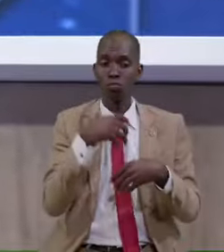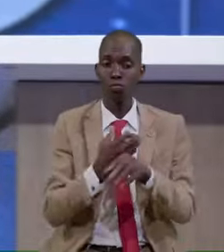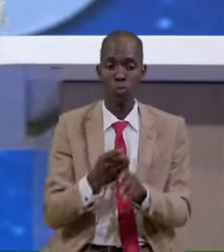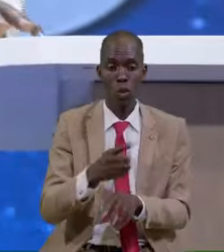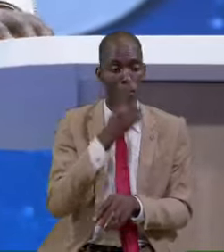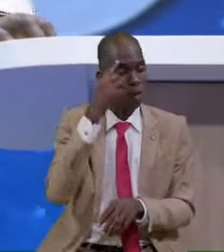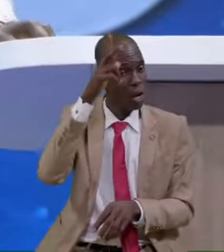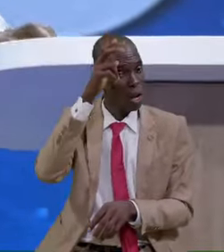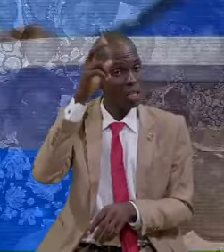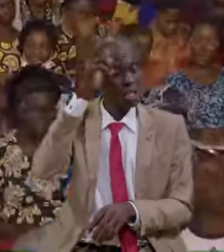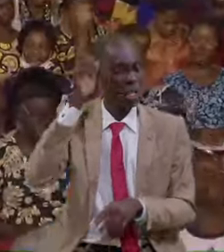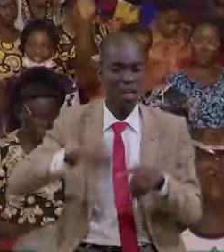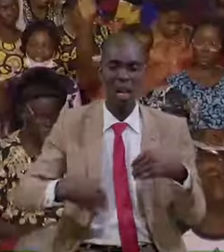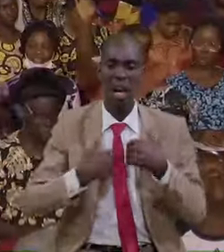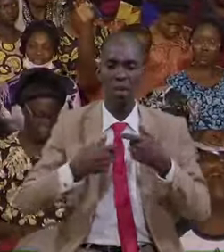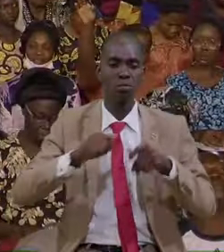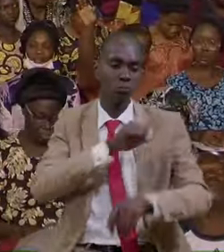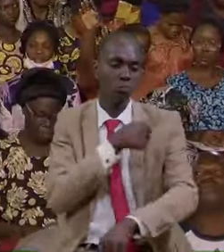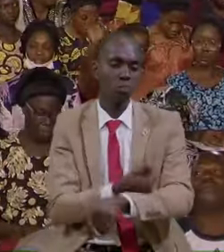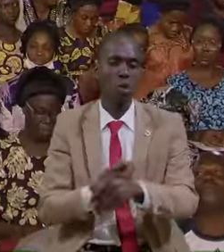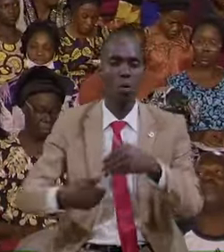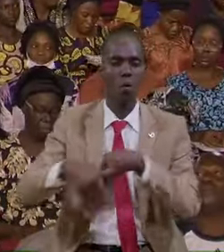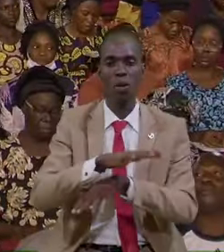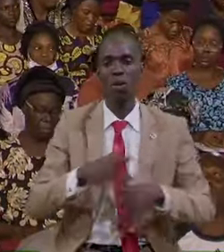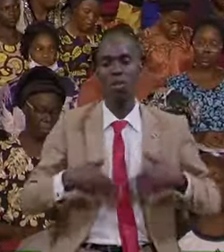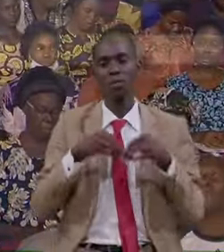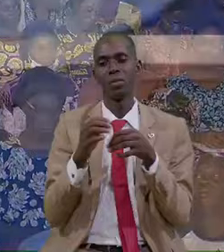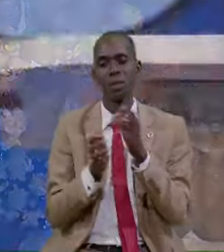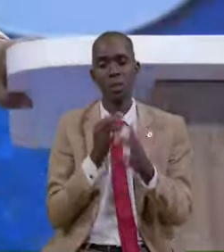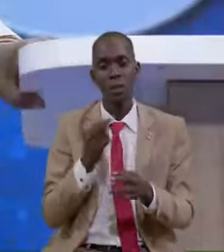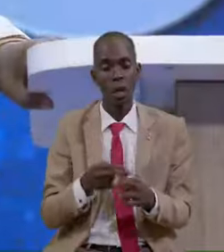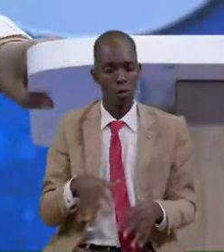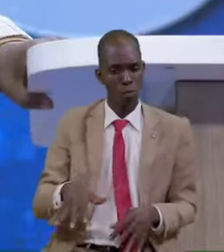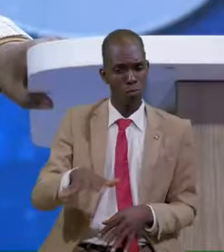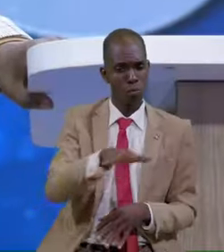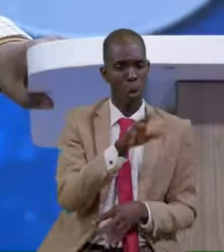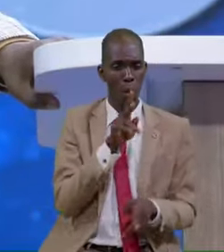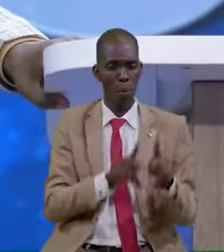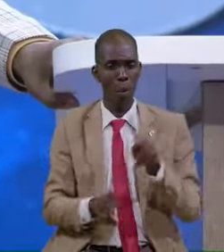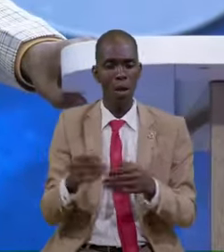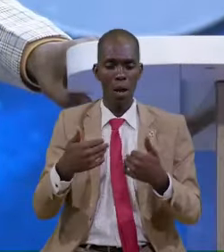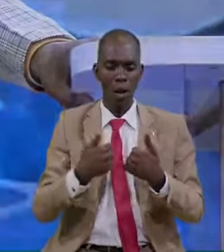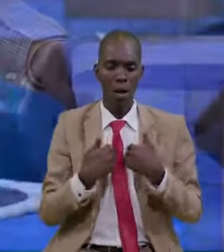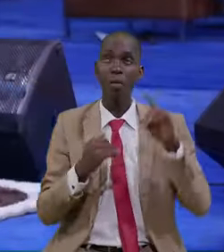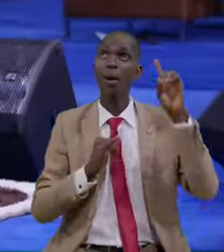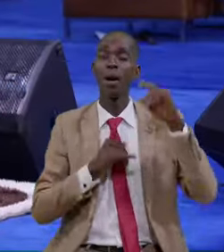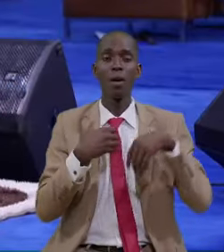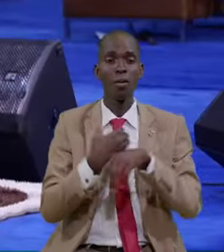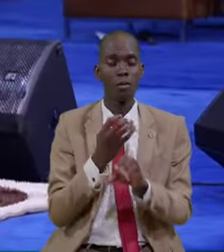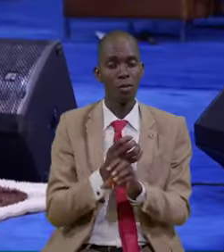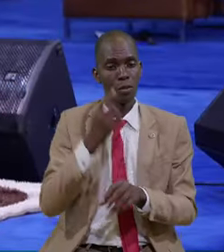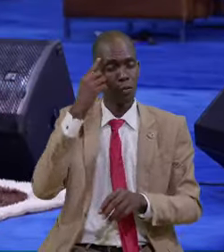have authority over your life. These people have I formed for myself. He has not formed you